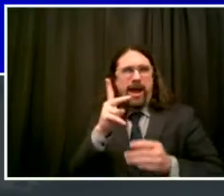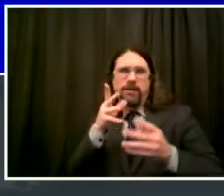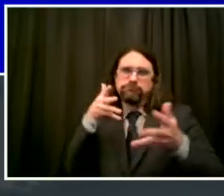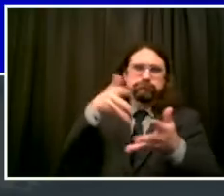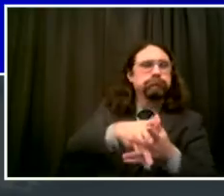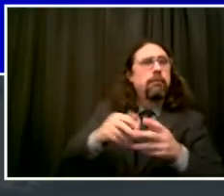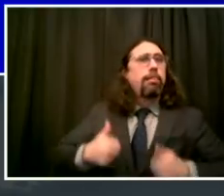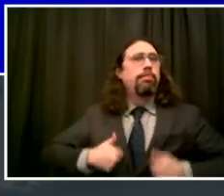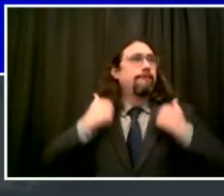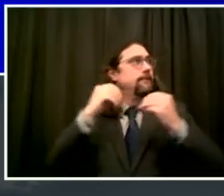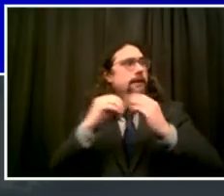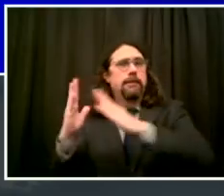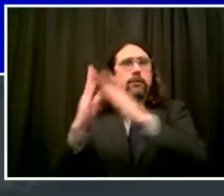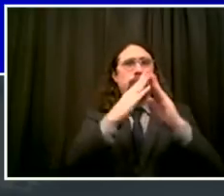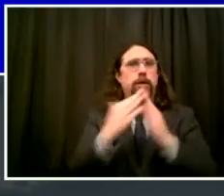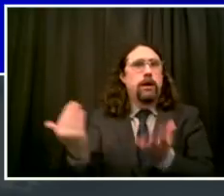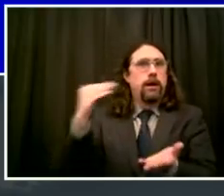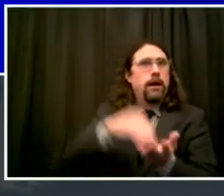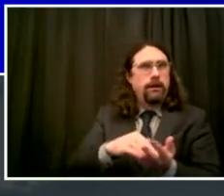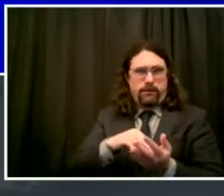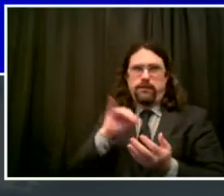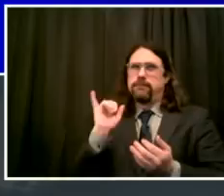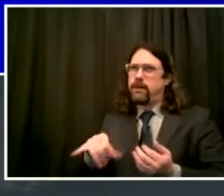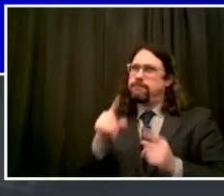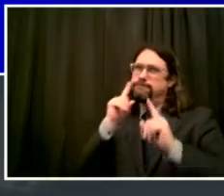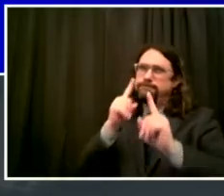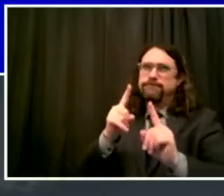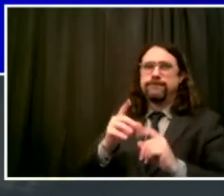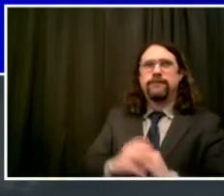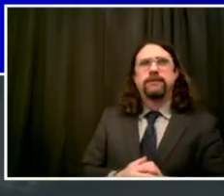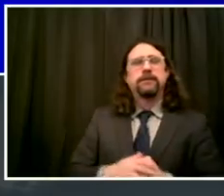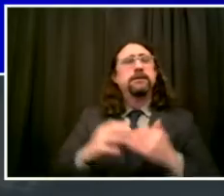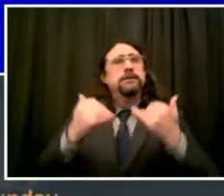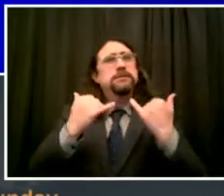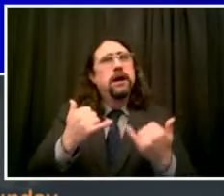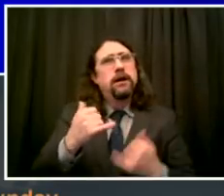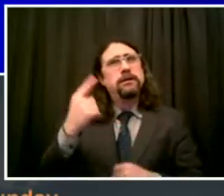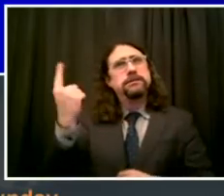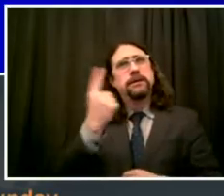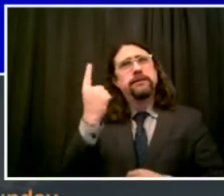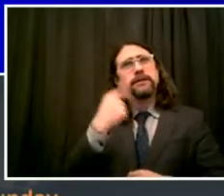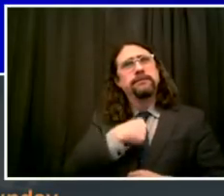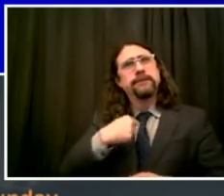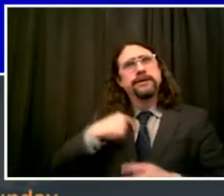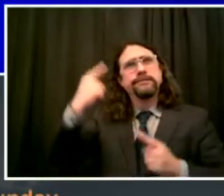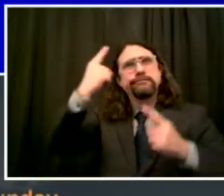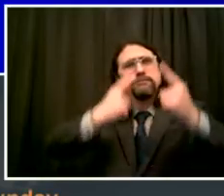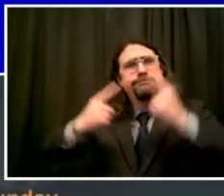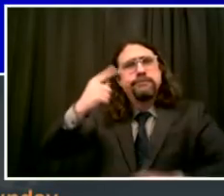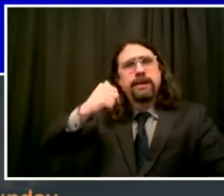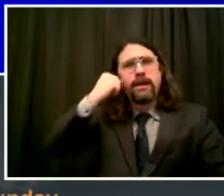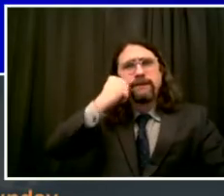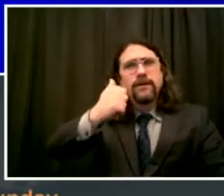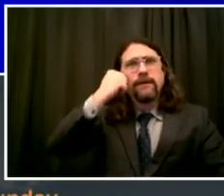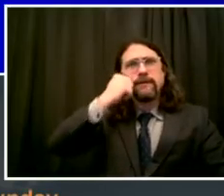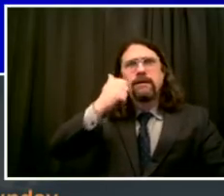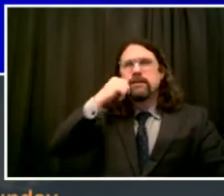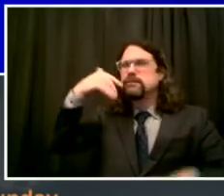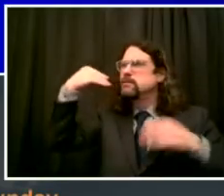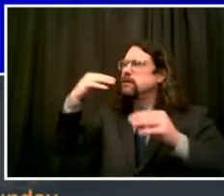at least think about, and always want clear answers on, and this alternate side parking, part of everyday life for so many New